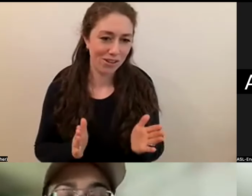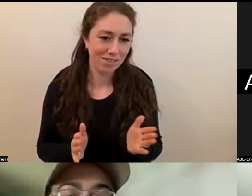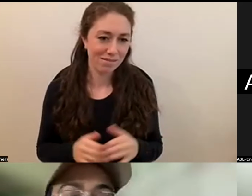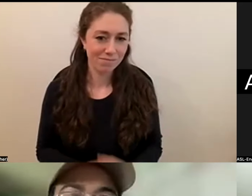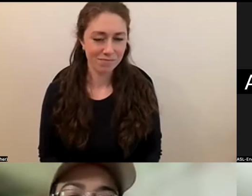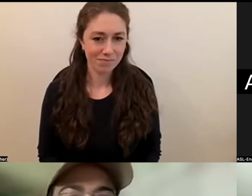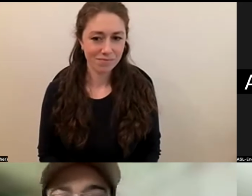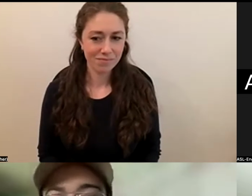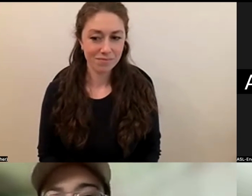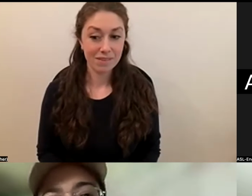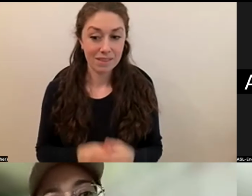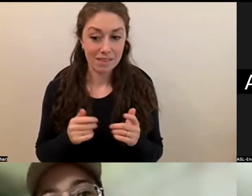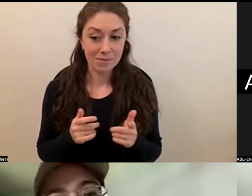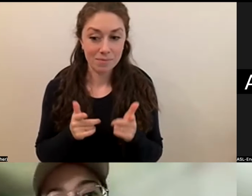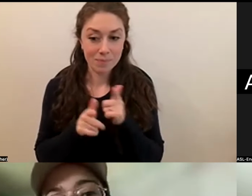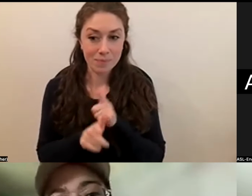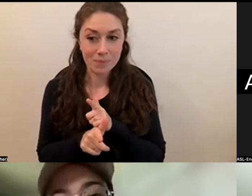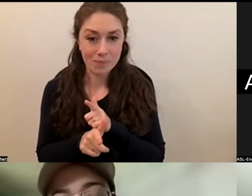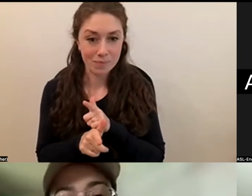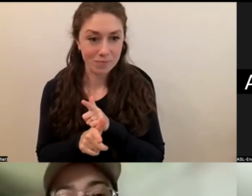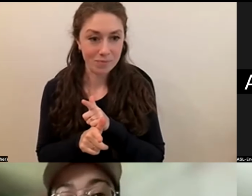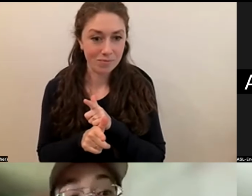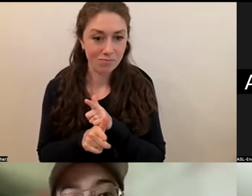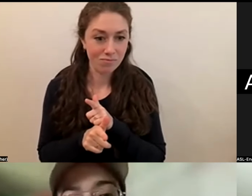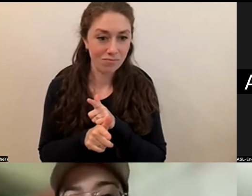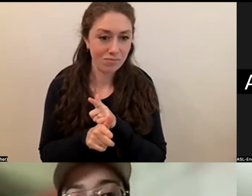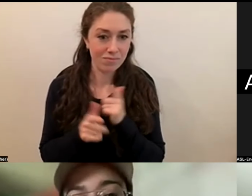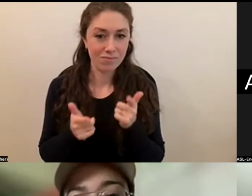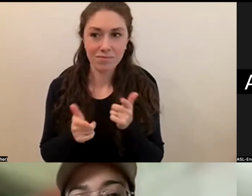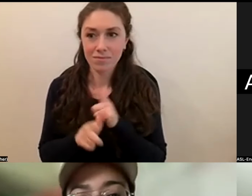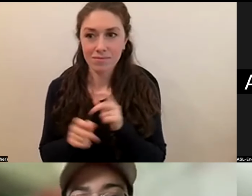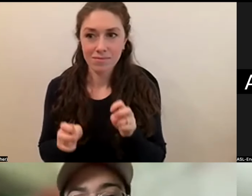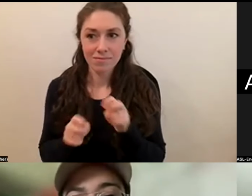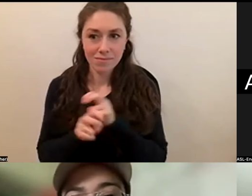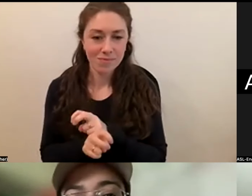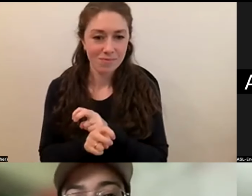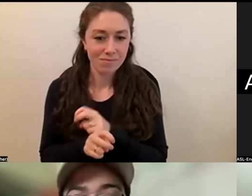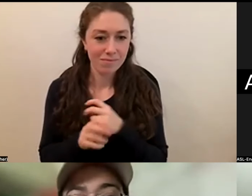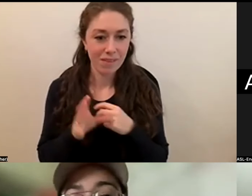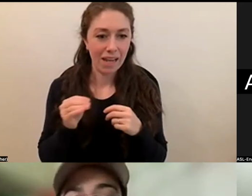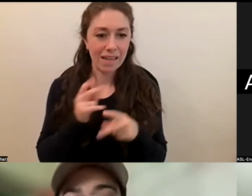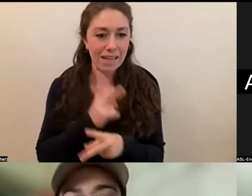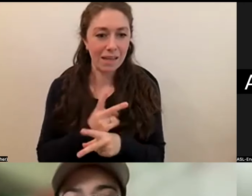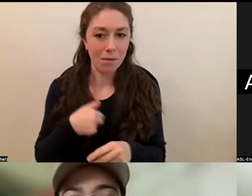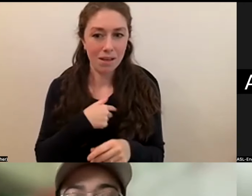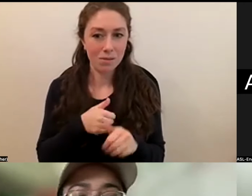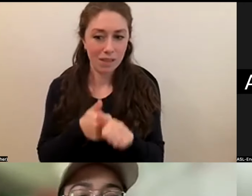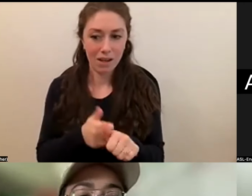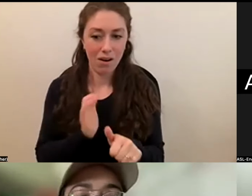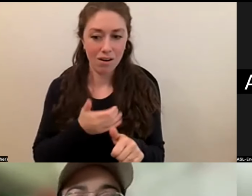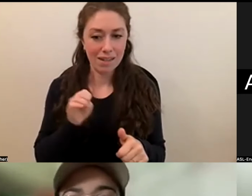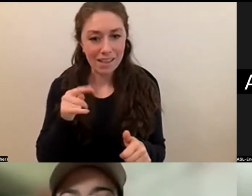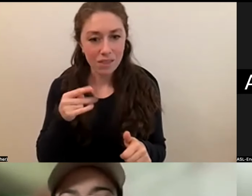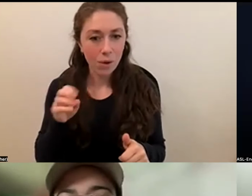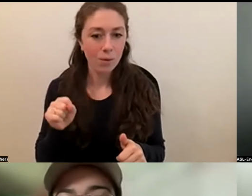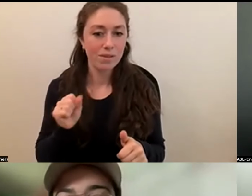us, it's very much, we have to keep these partnerships with folks who are in alignment with our ethos and our values. That's a really big one as well.